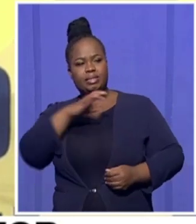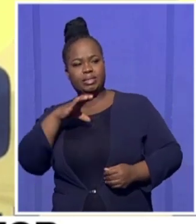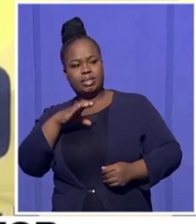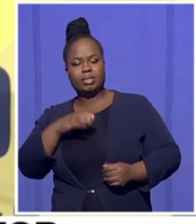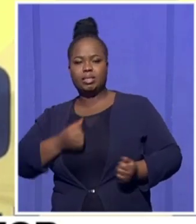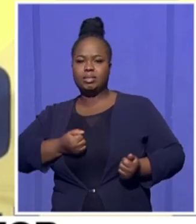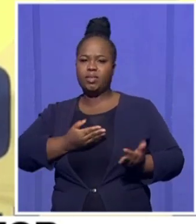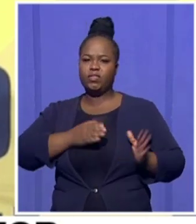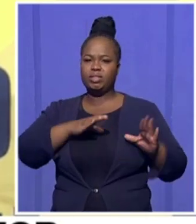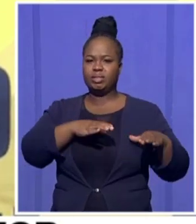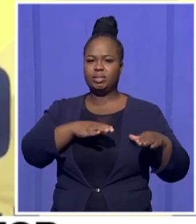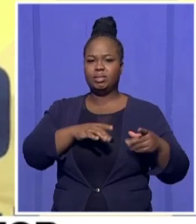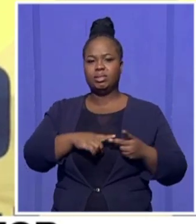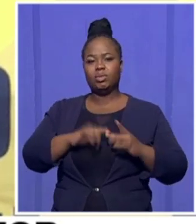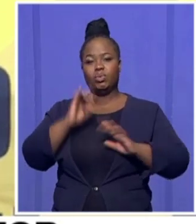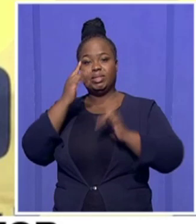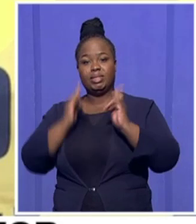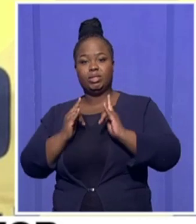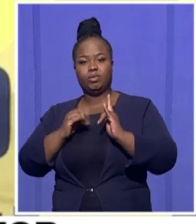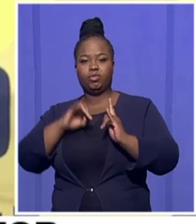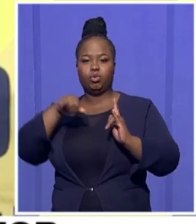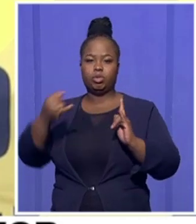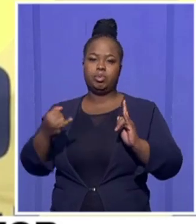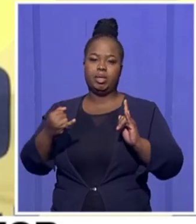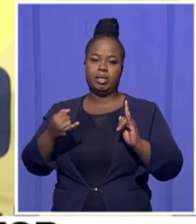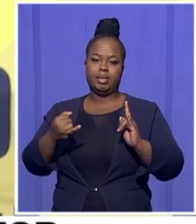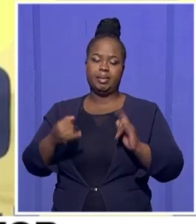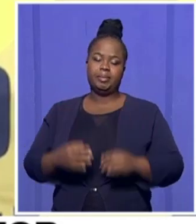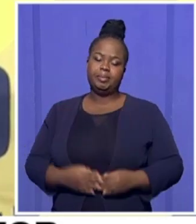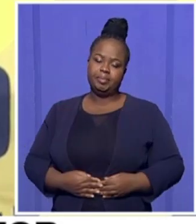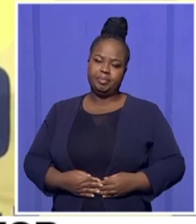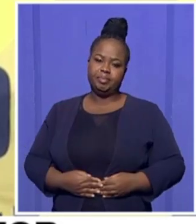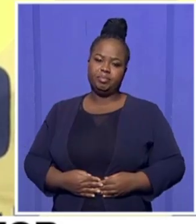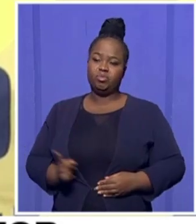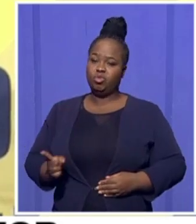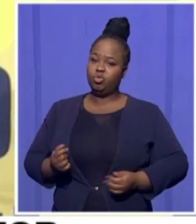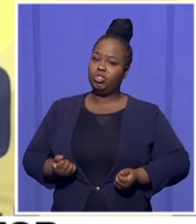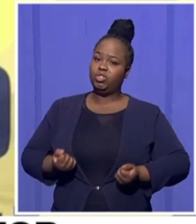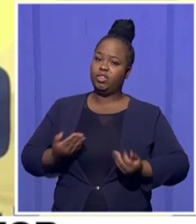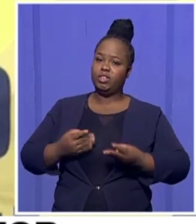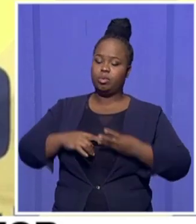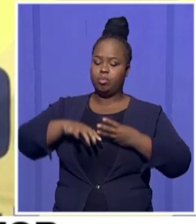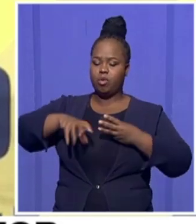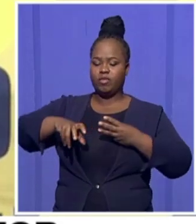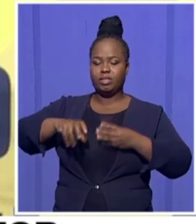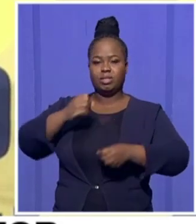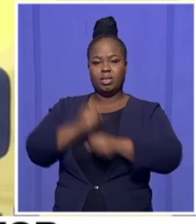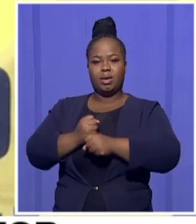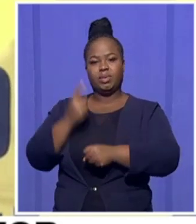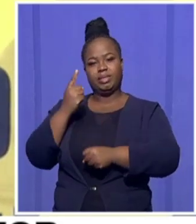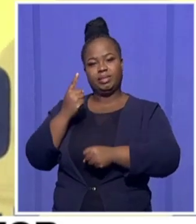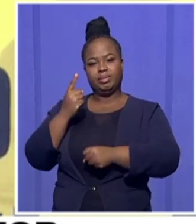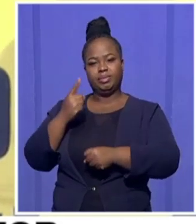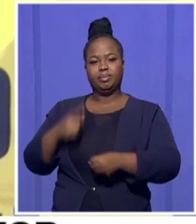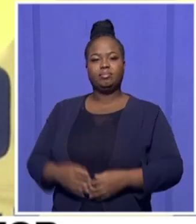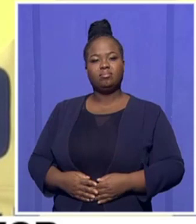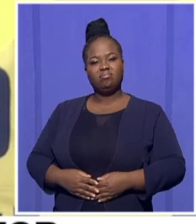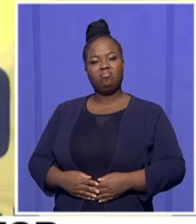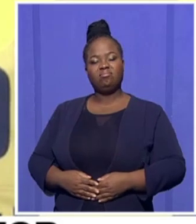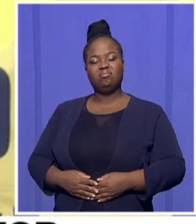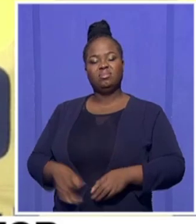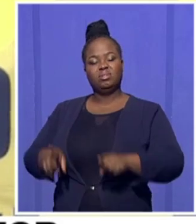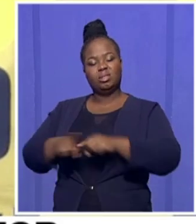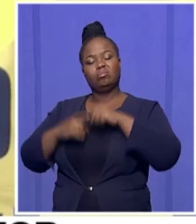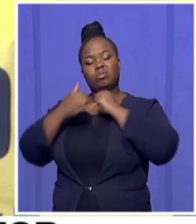Congress, your city, the city of Joburg, your province of Gauteng, and your country,